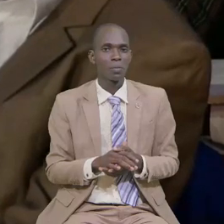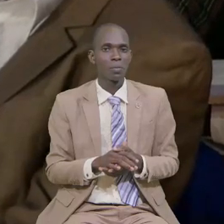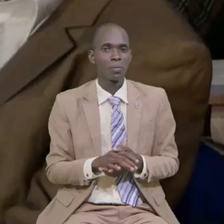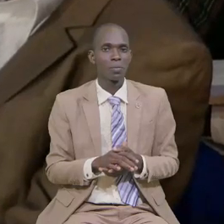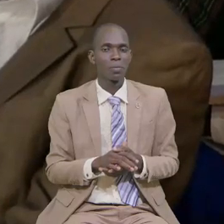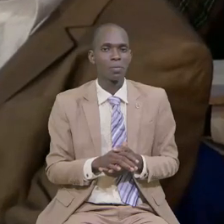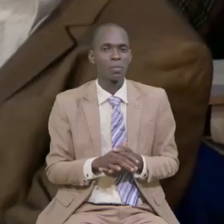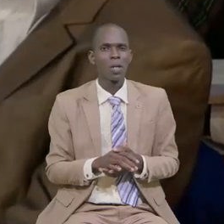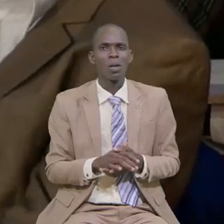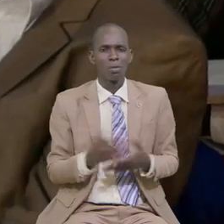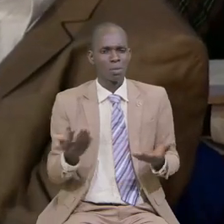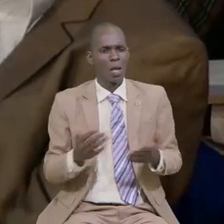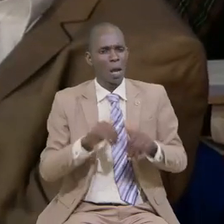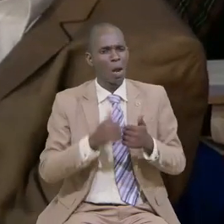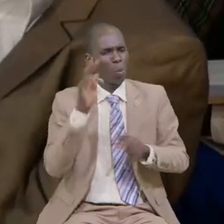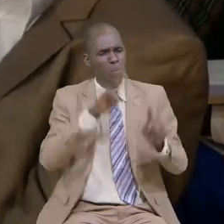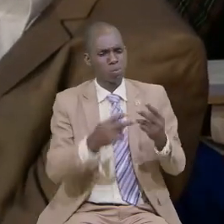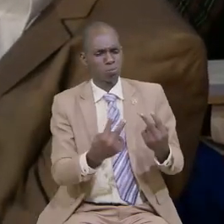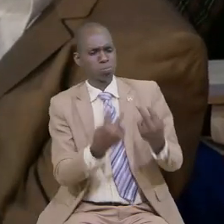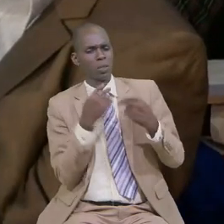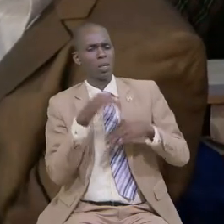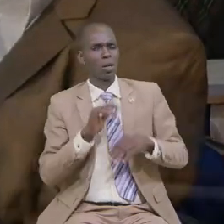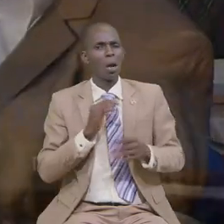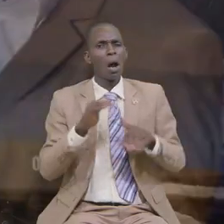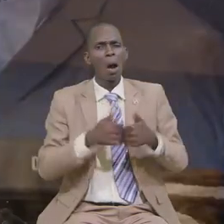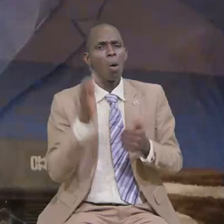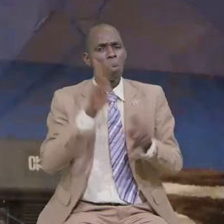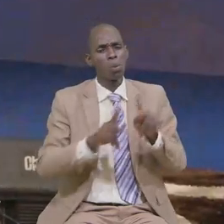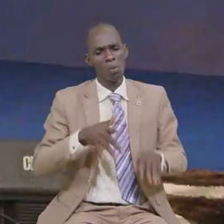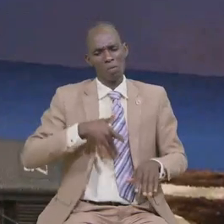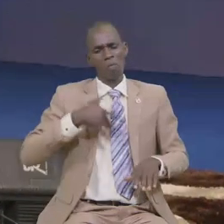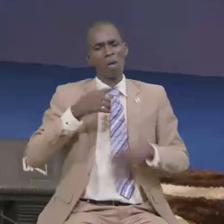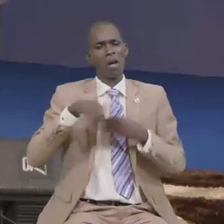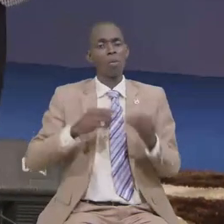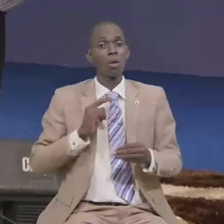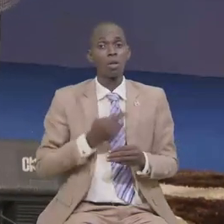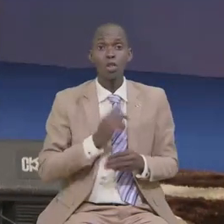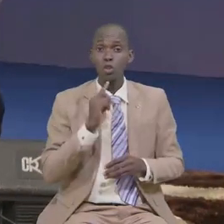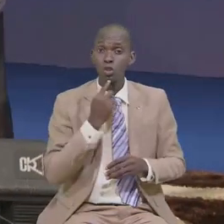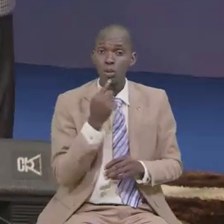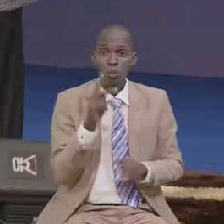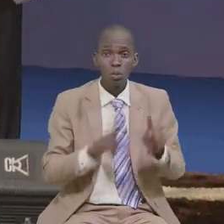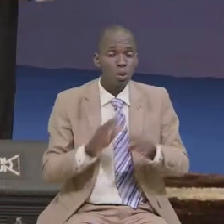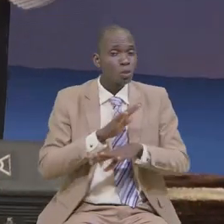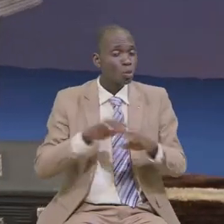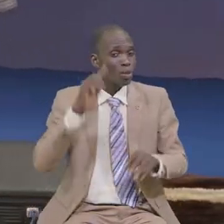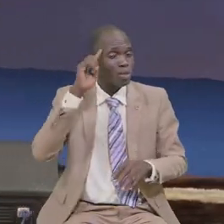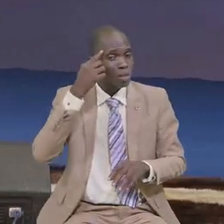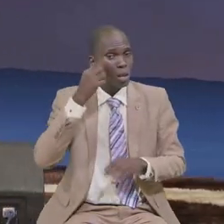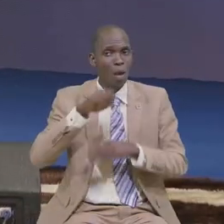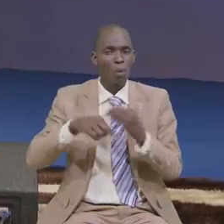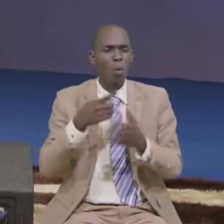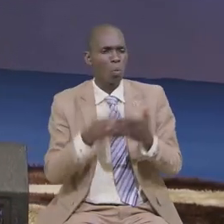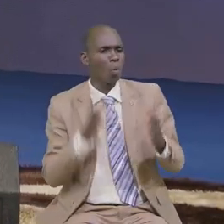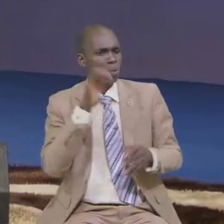How will people look at us? How did they feel? Would they feel about us? Honest people don't think about what will they say?